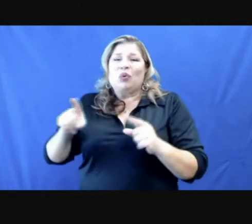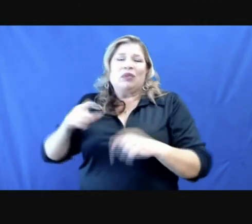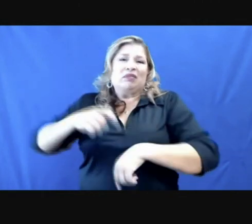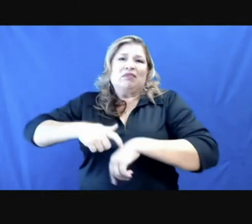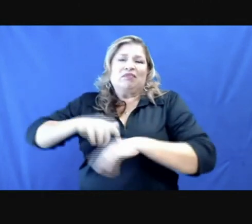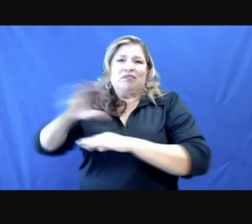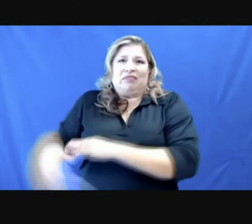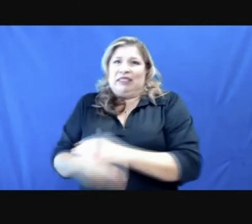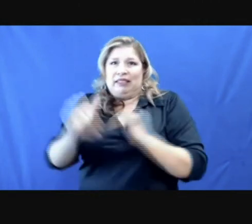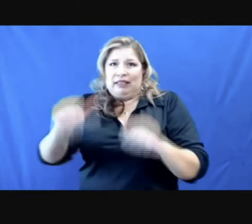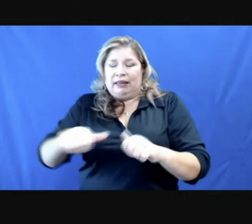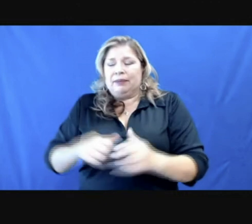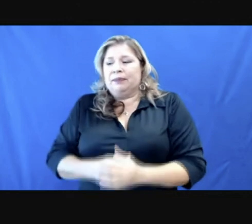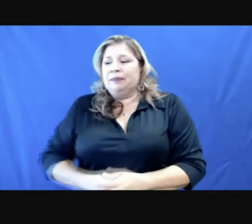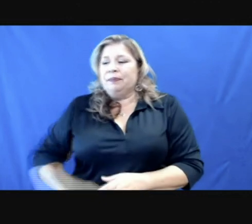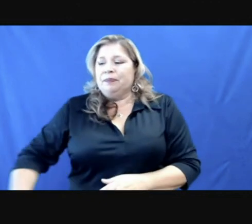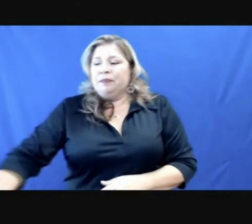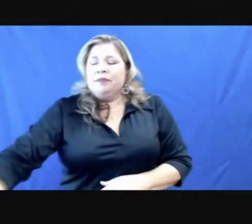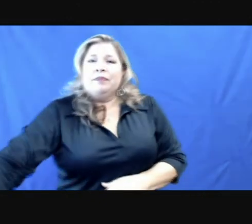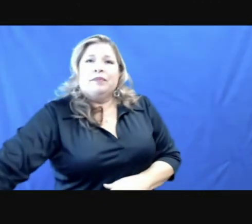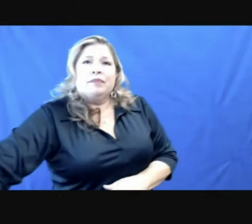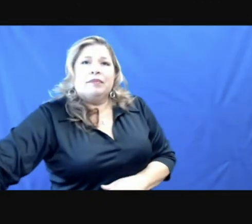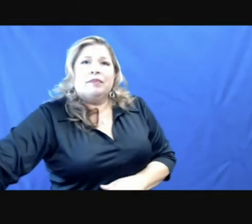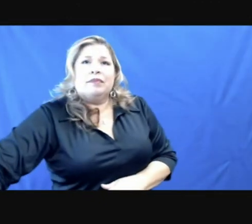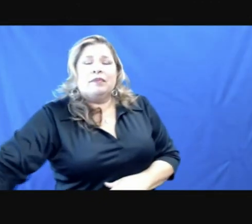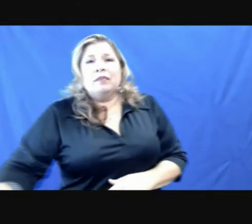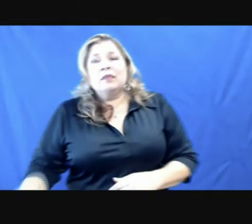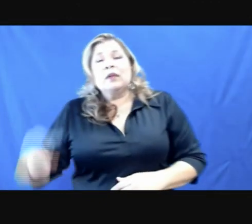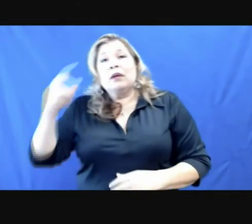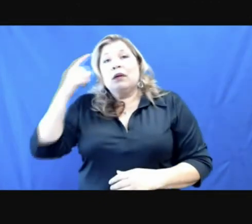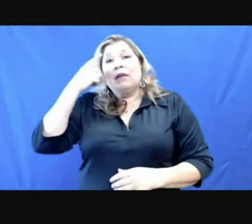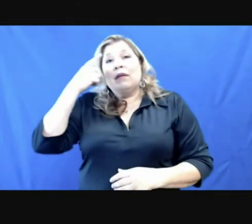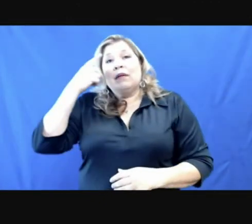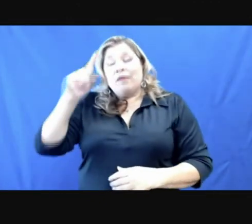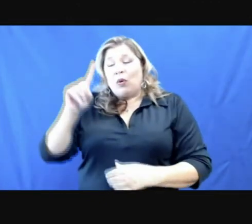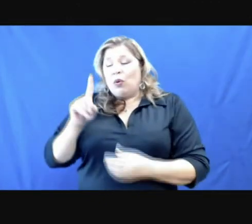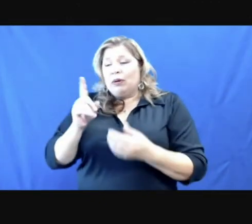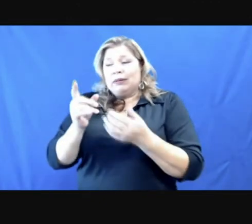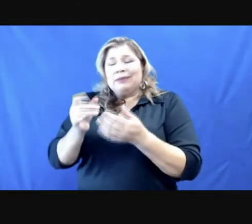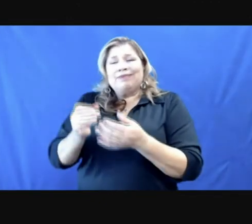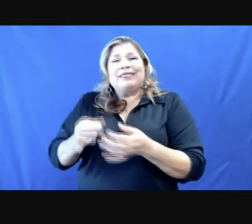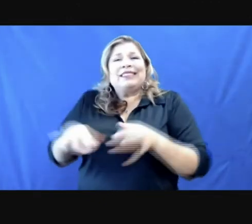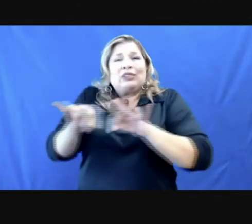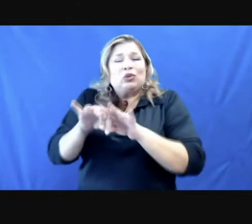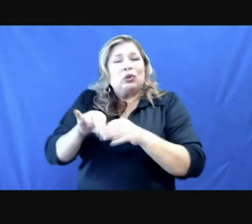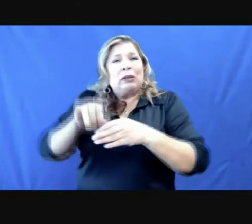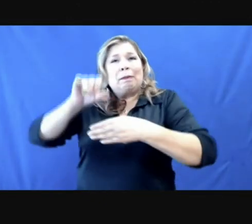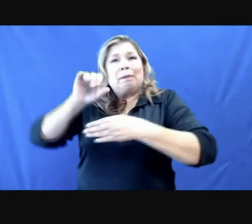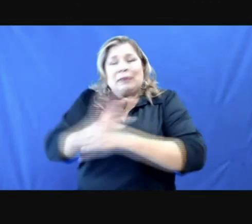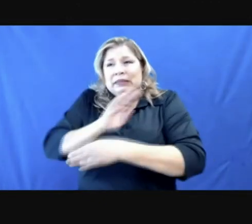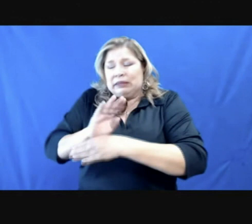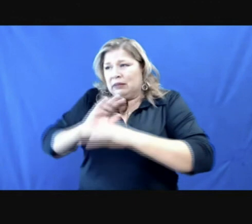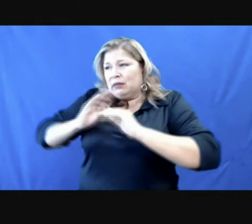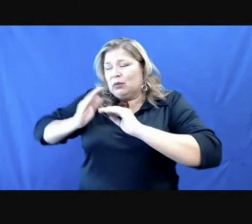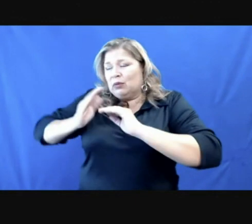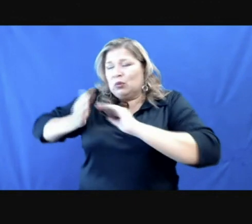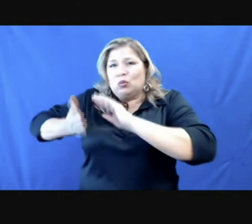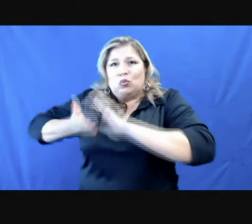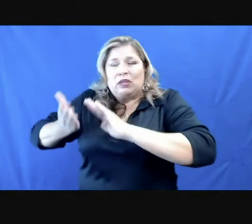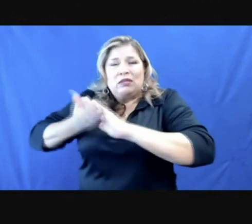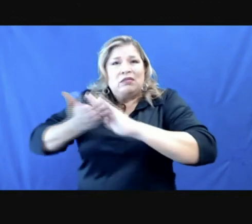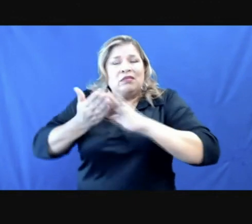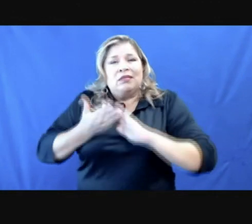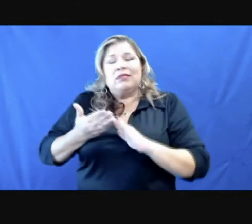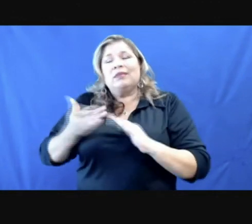those essential services, we call them essential infrastructure services, another set of